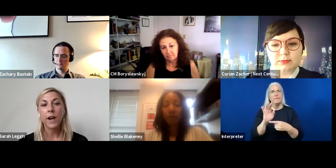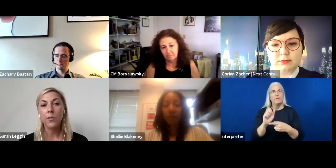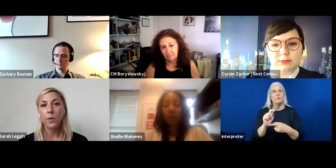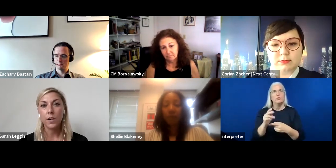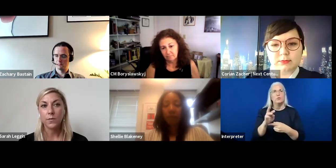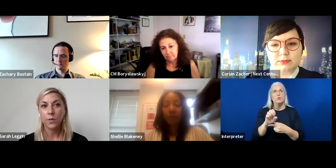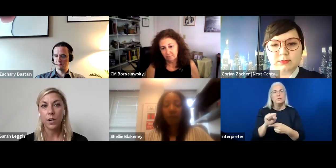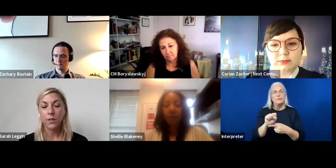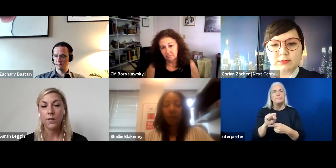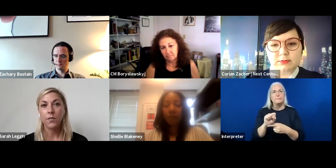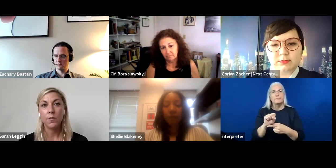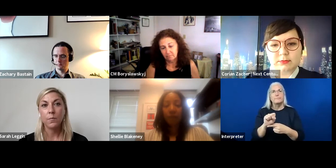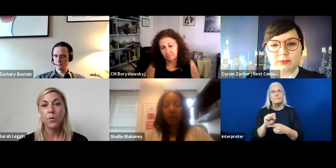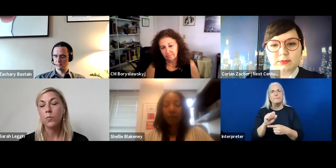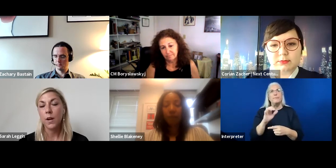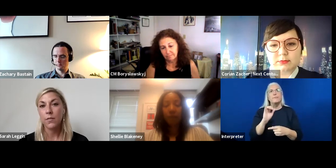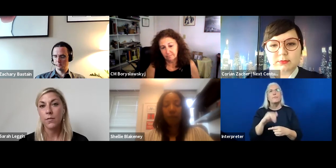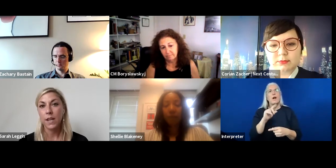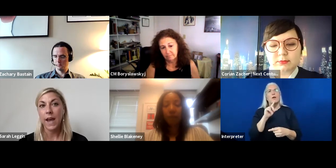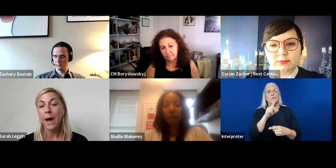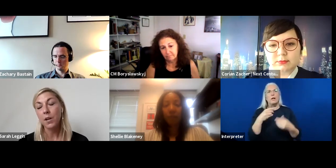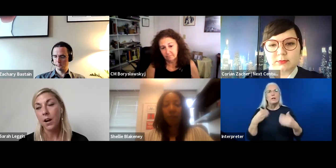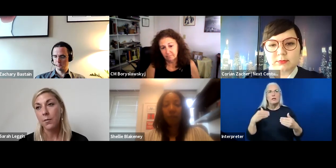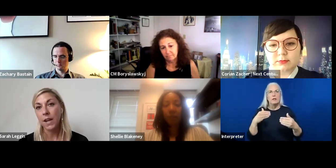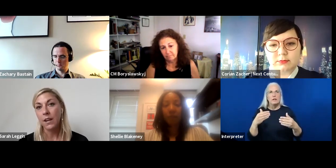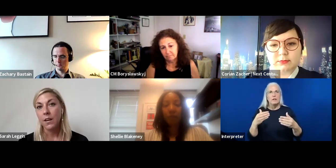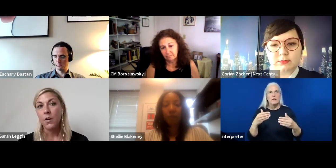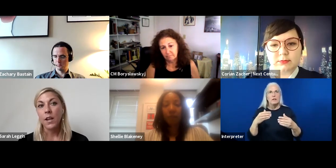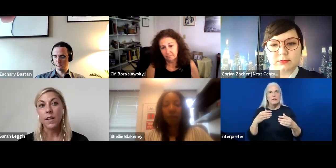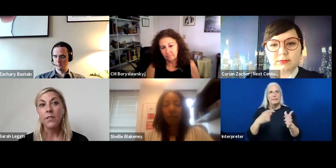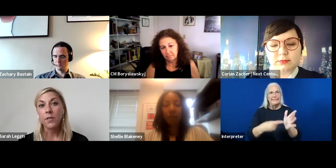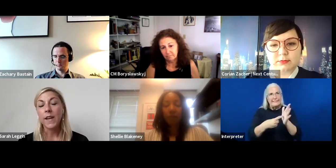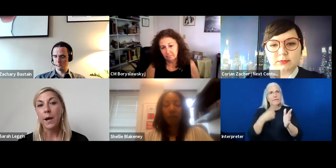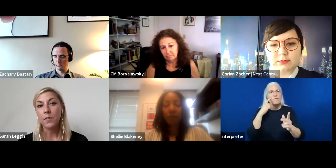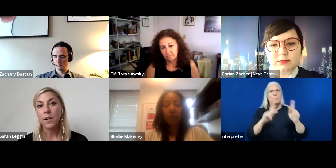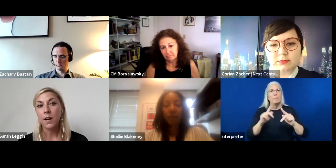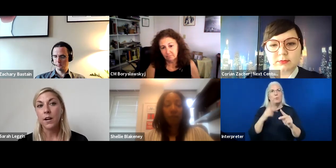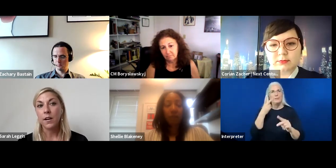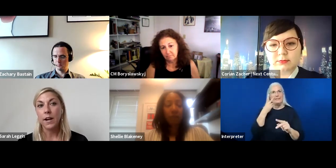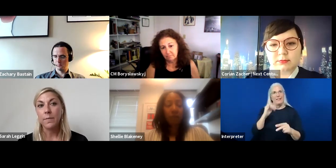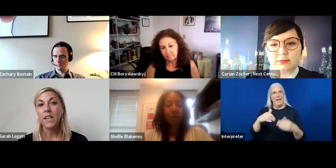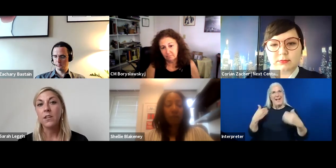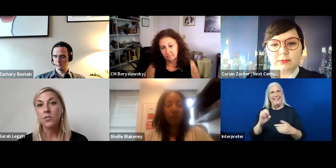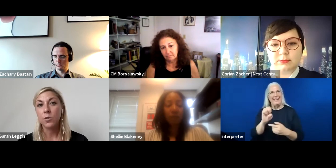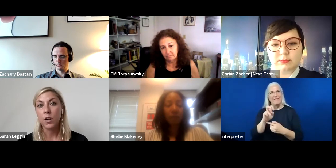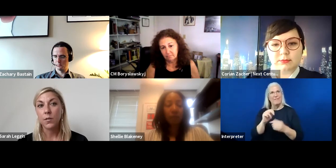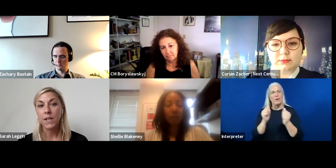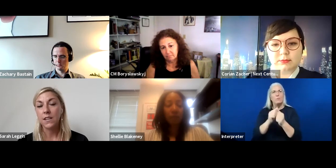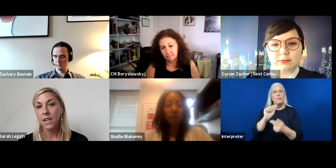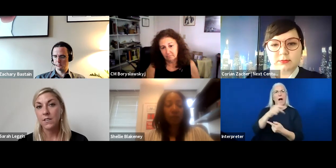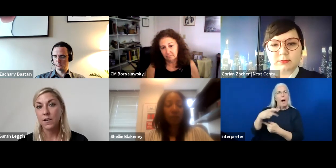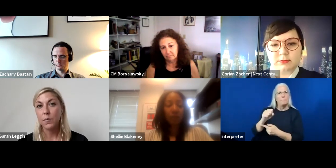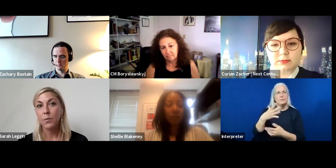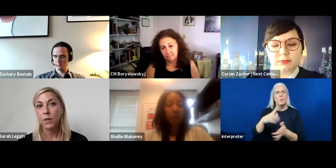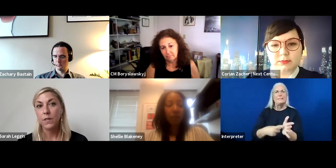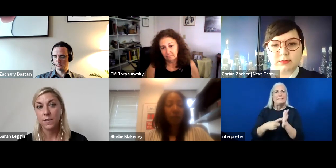the groundwork for the boom of the app economy. And a lot of those apps are geared toward meeting